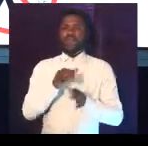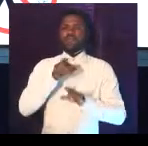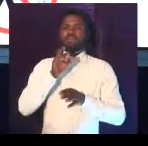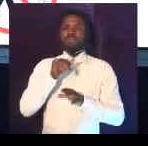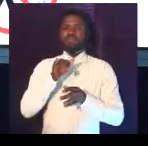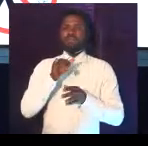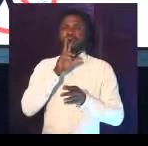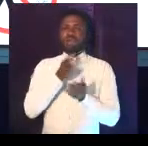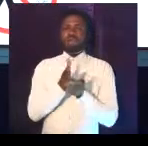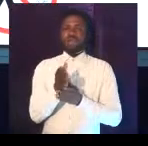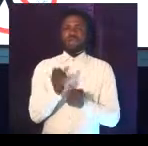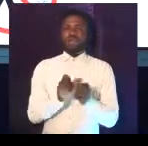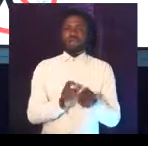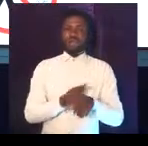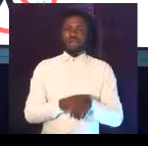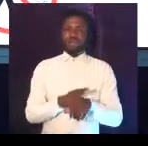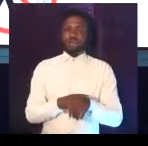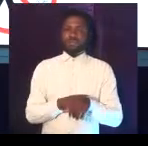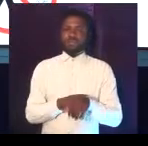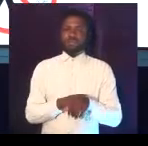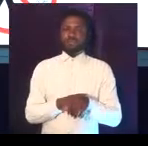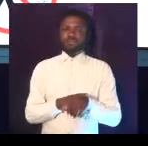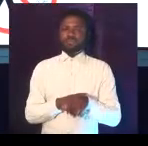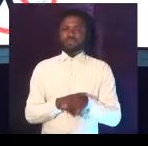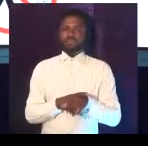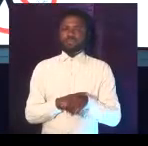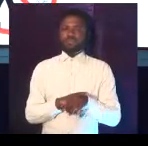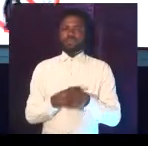right anywhere, anytime.